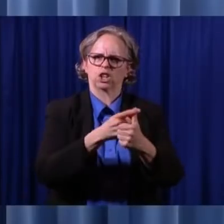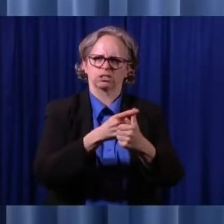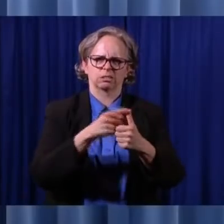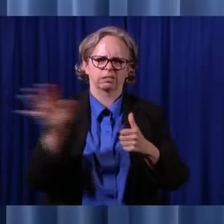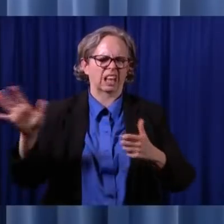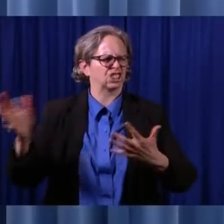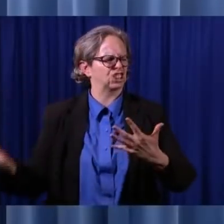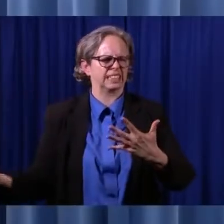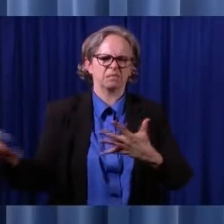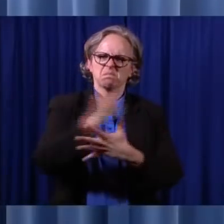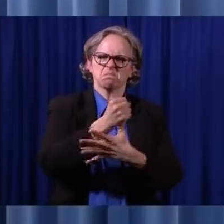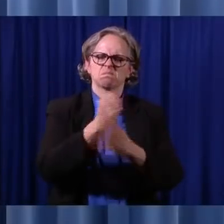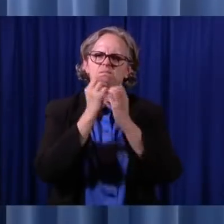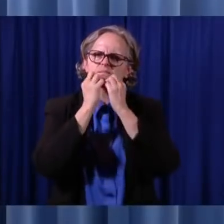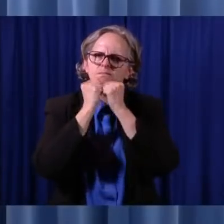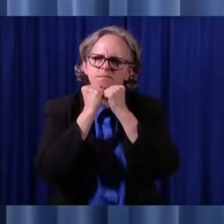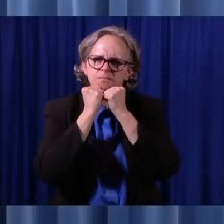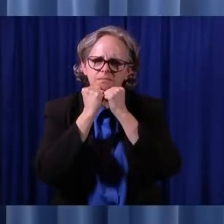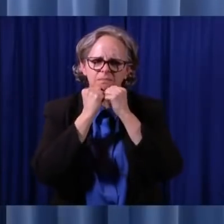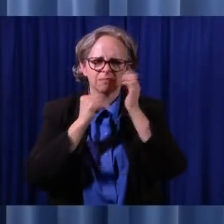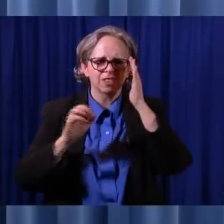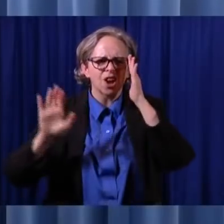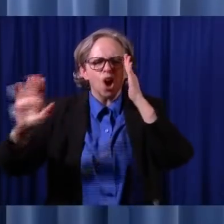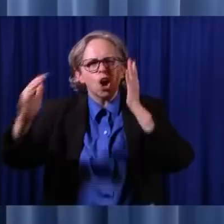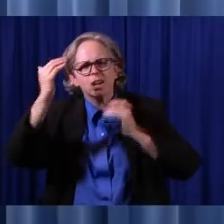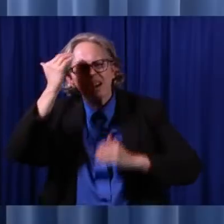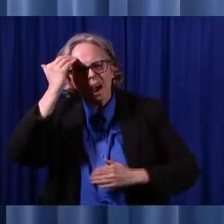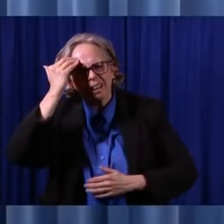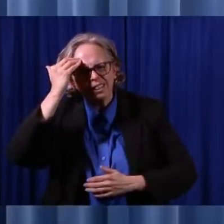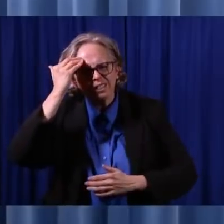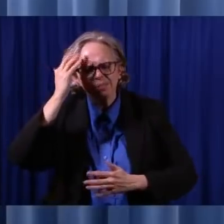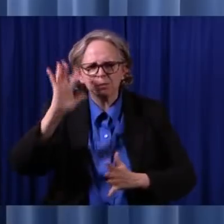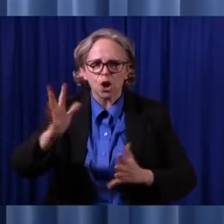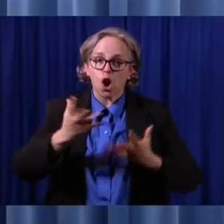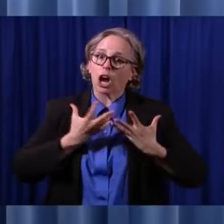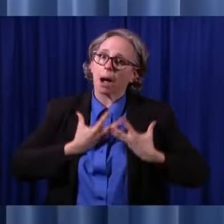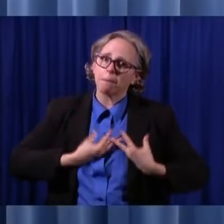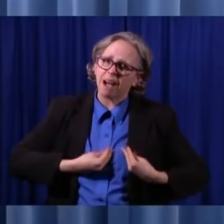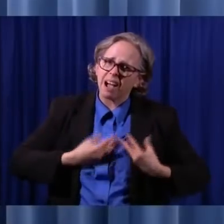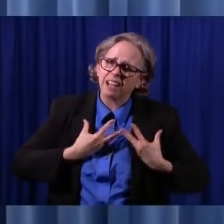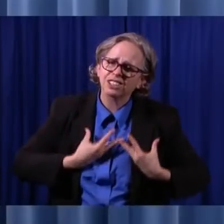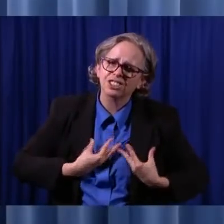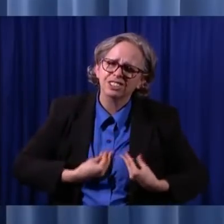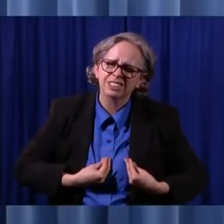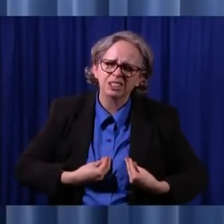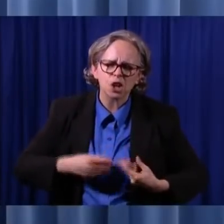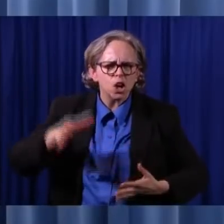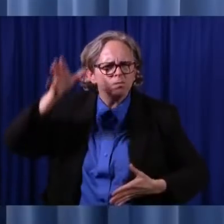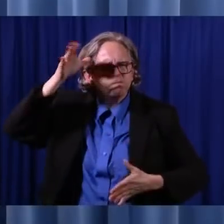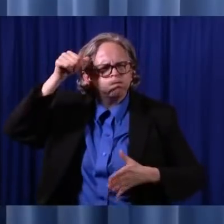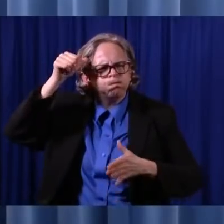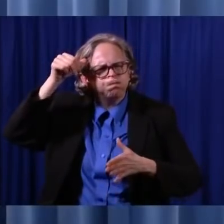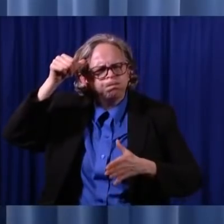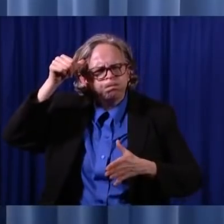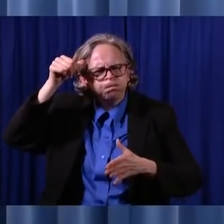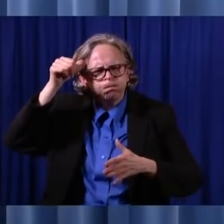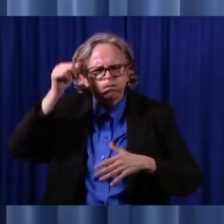Her knowledge, her compassion, her determination have set an example for all of